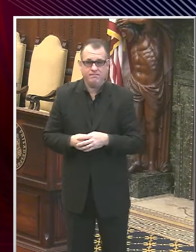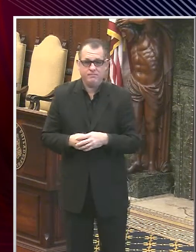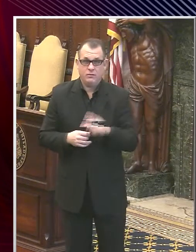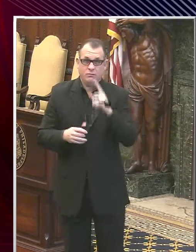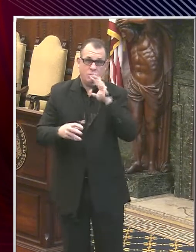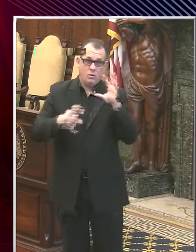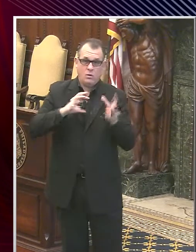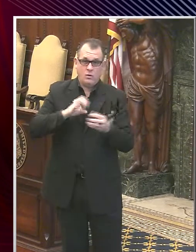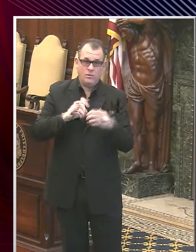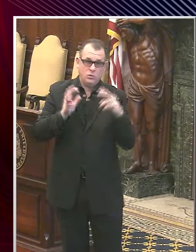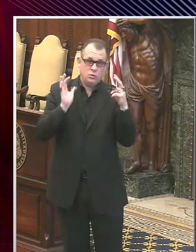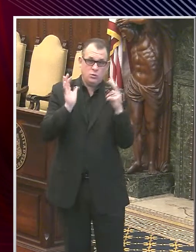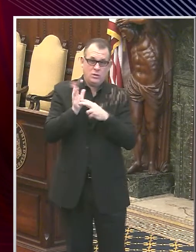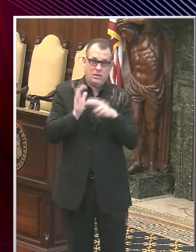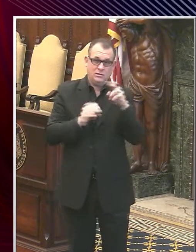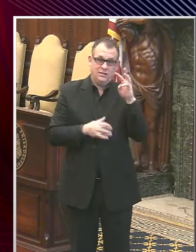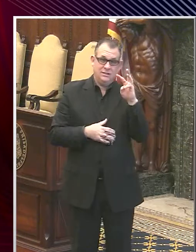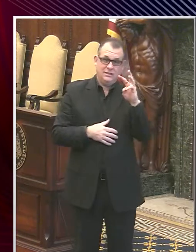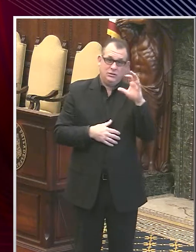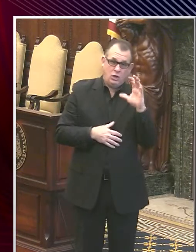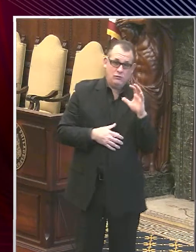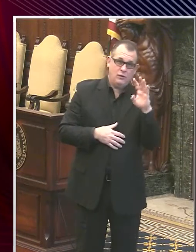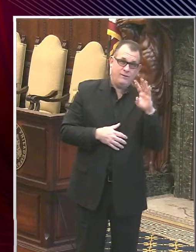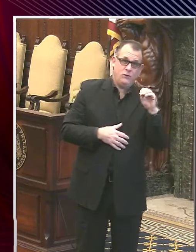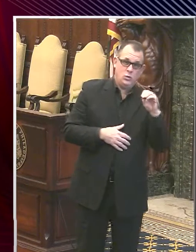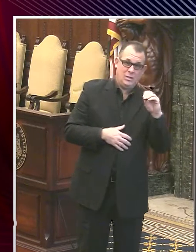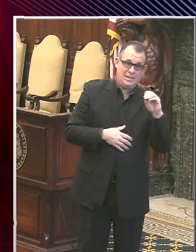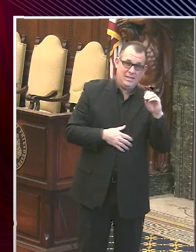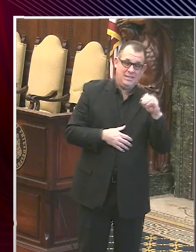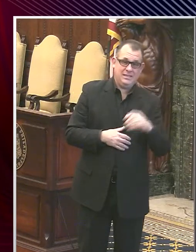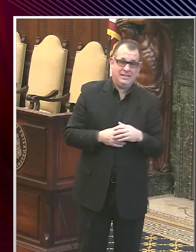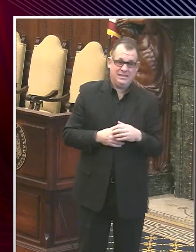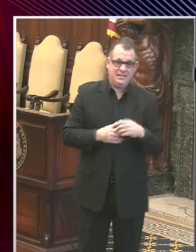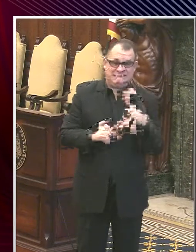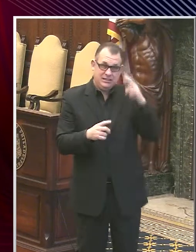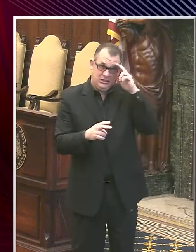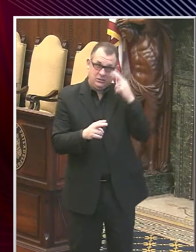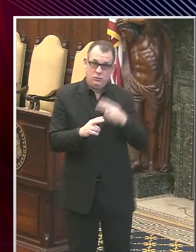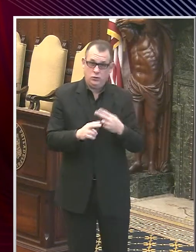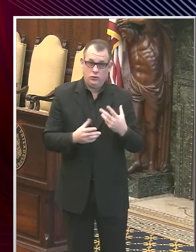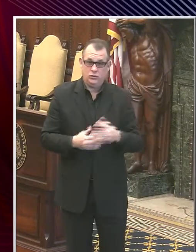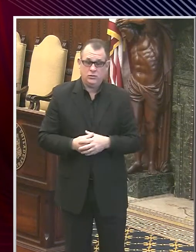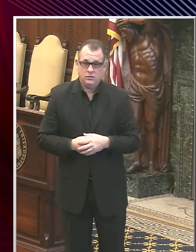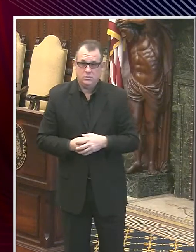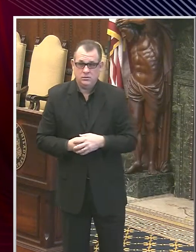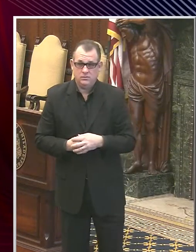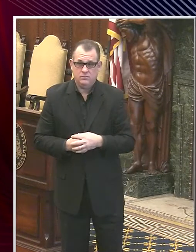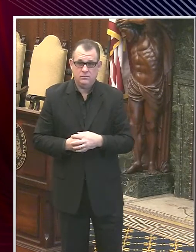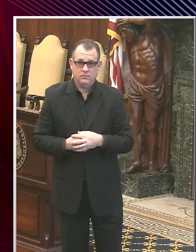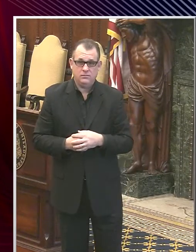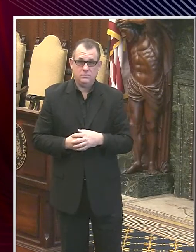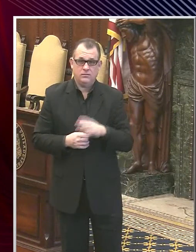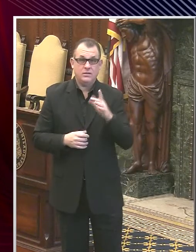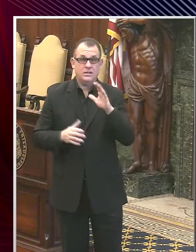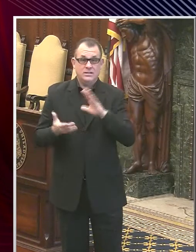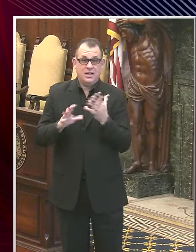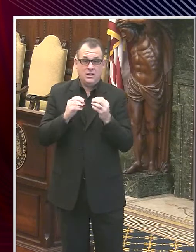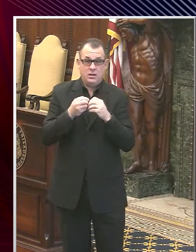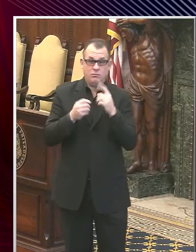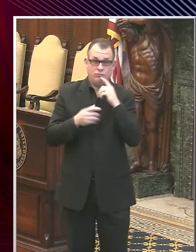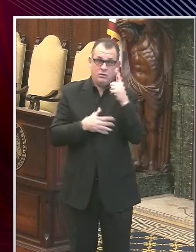residents, bringing us to a total of 2,640 since the beginning of the epidemic. Now, our weekly deaths peaked